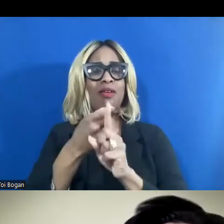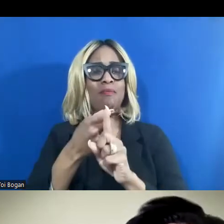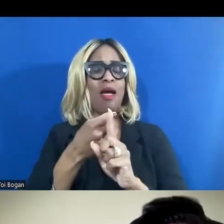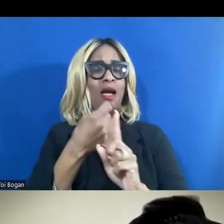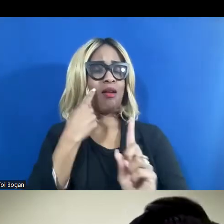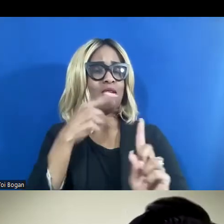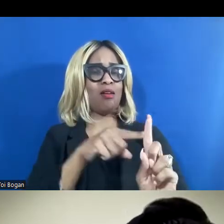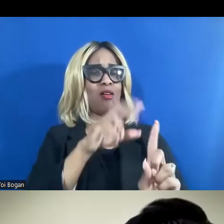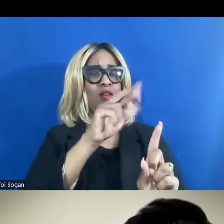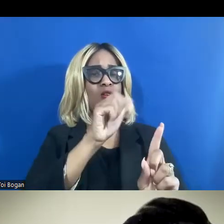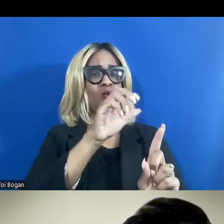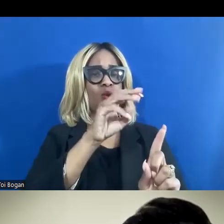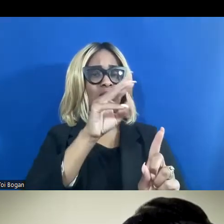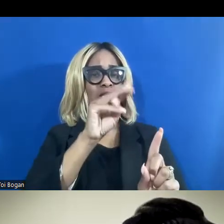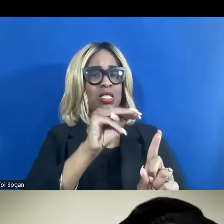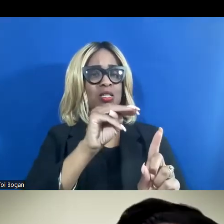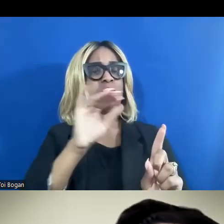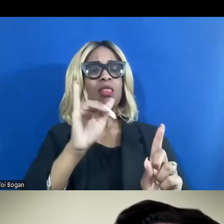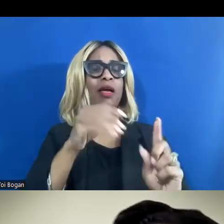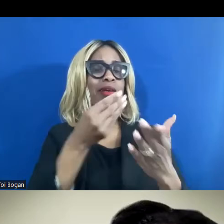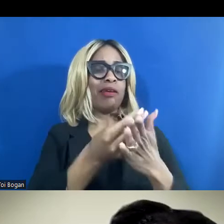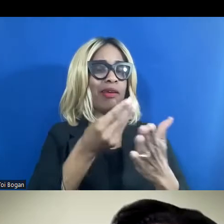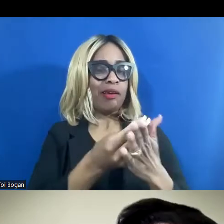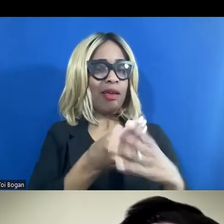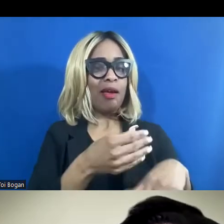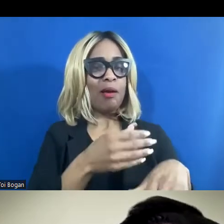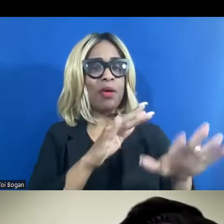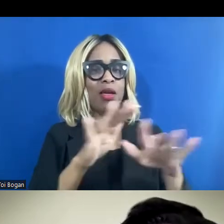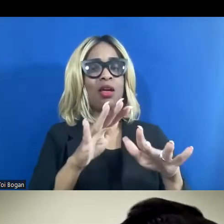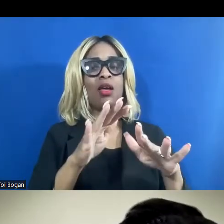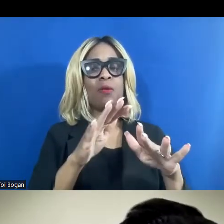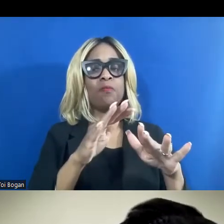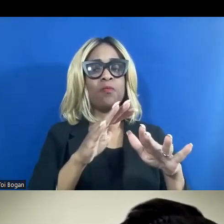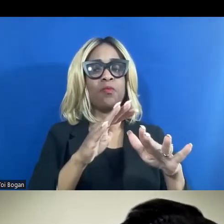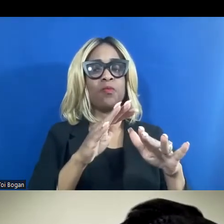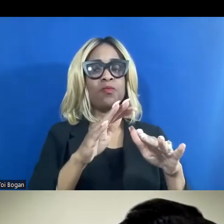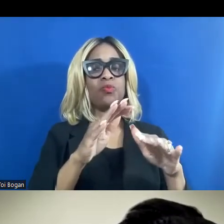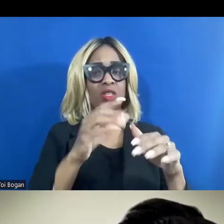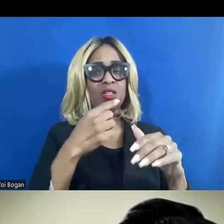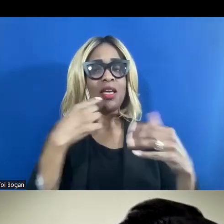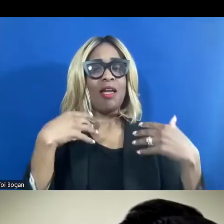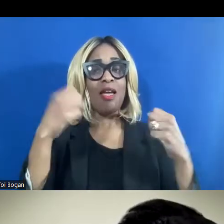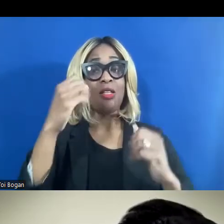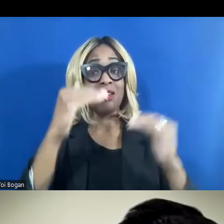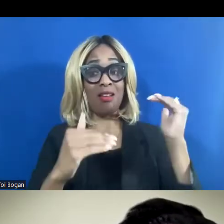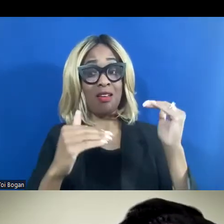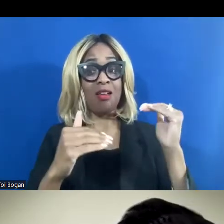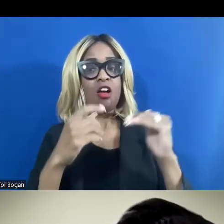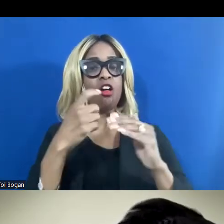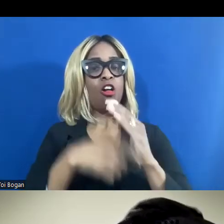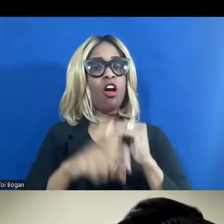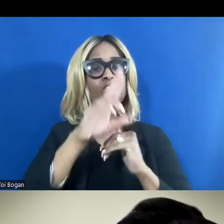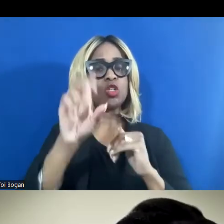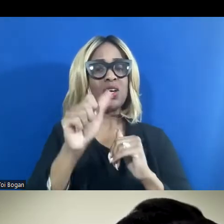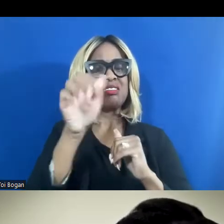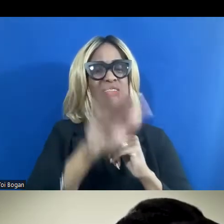in terms of economic pieces, we see that health disparities have cost the US an estimated